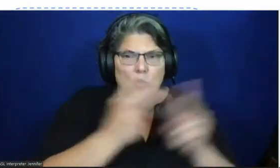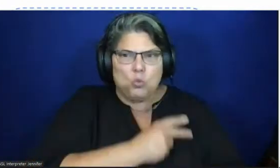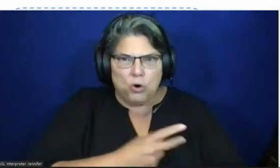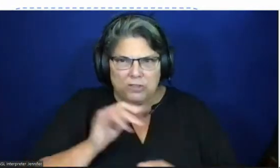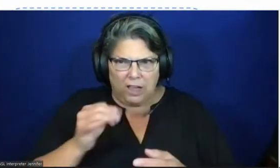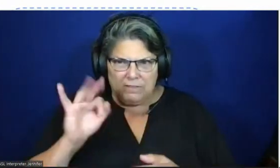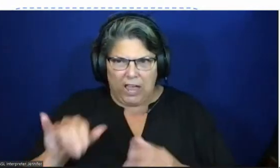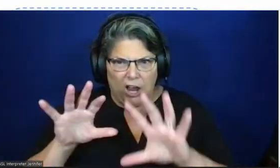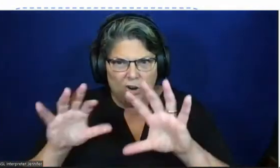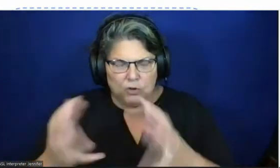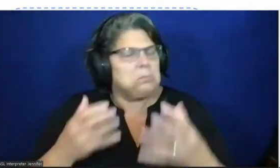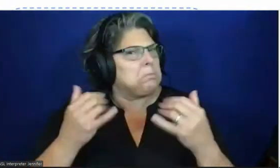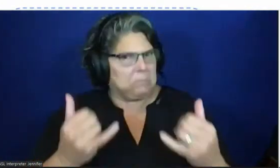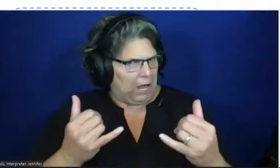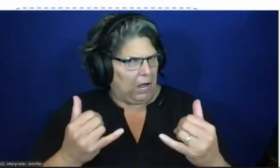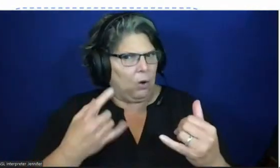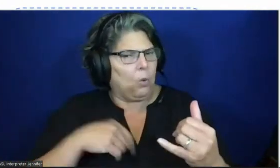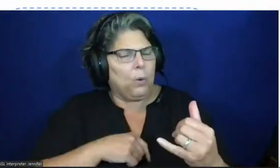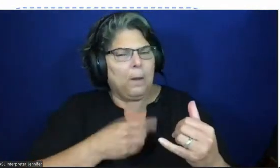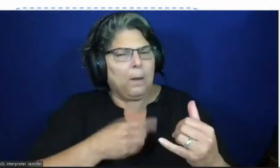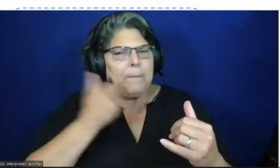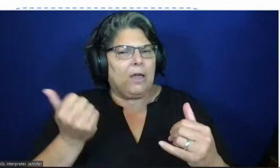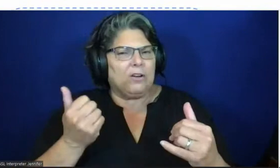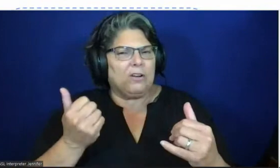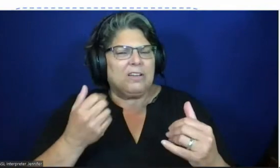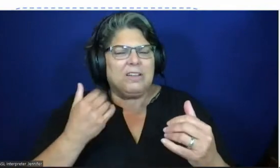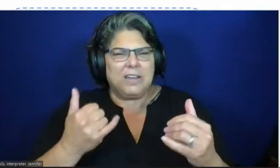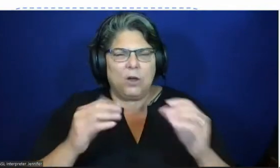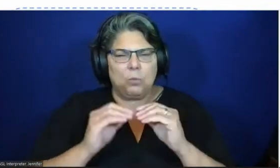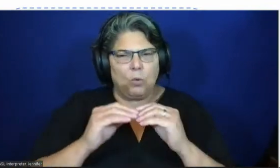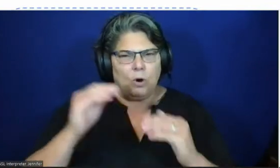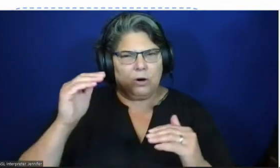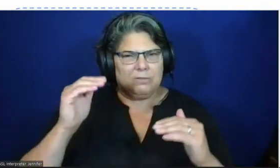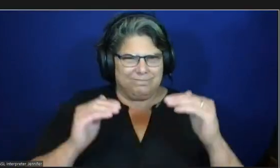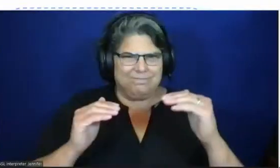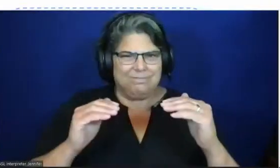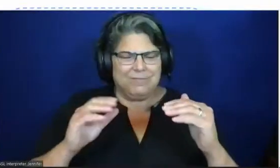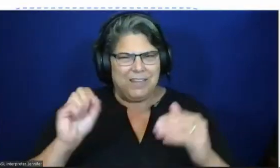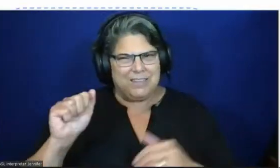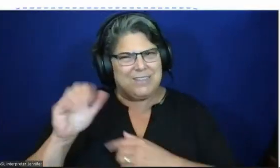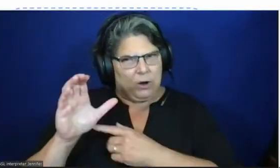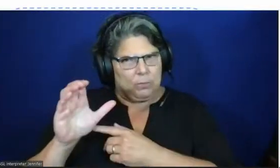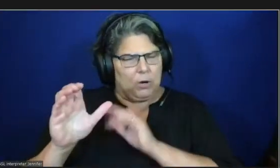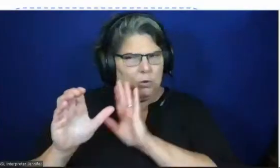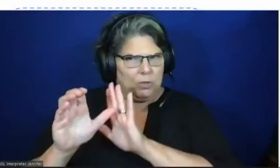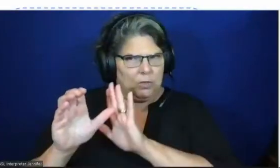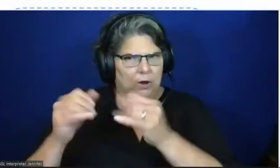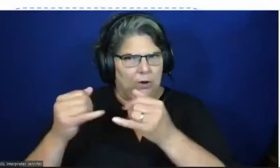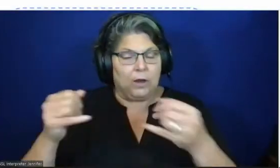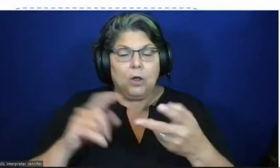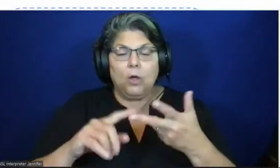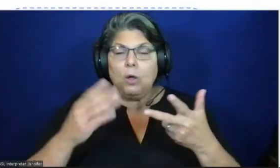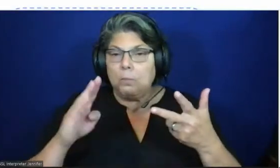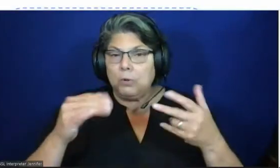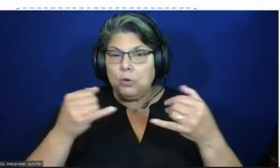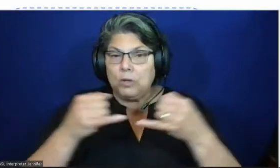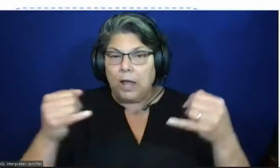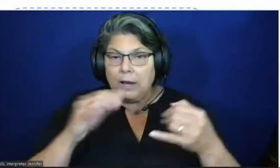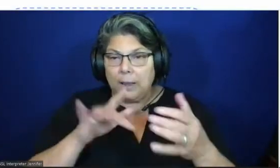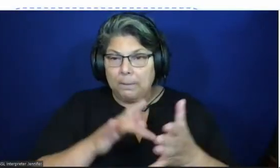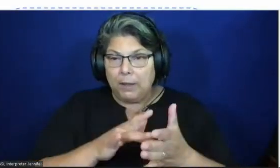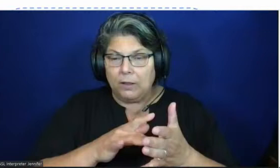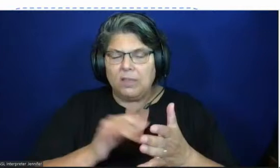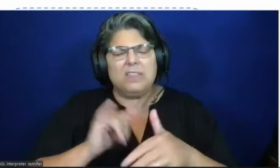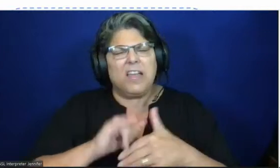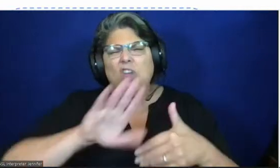and we're actually approaching the greater Sacramento area, the red line. The blue line in the middle here is actually all